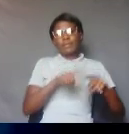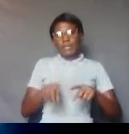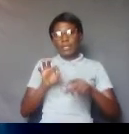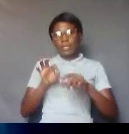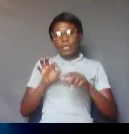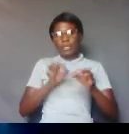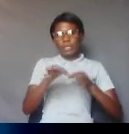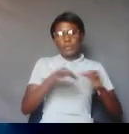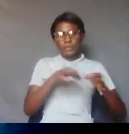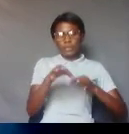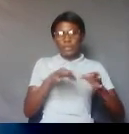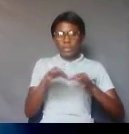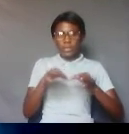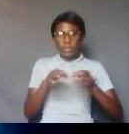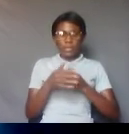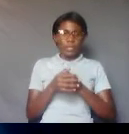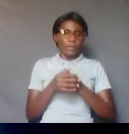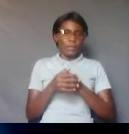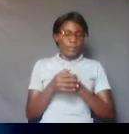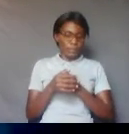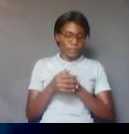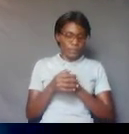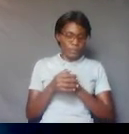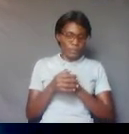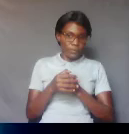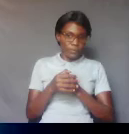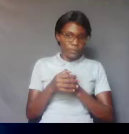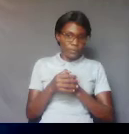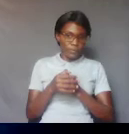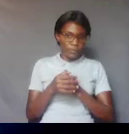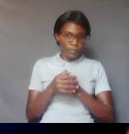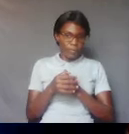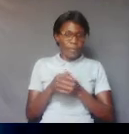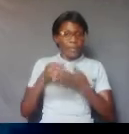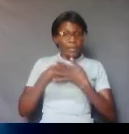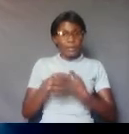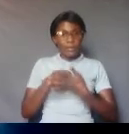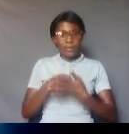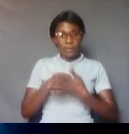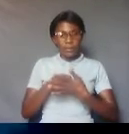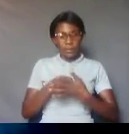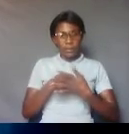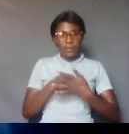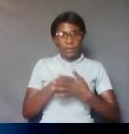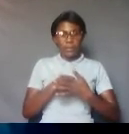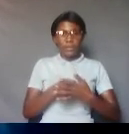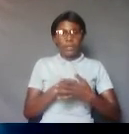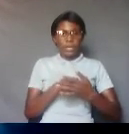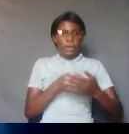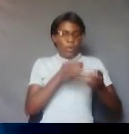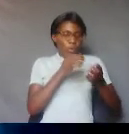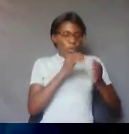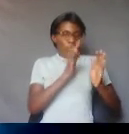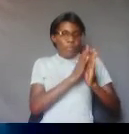trying to move the stolen Bible back to the people. So in order for us to give it back to the people is for the people to feel like they have a sense of